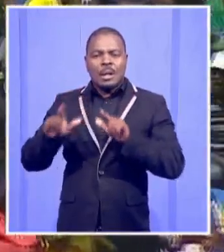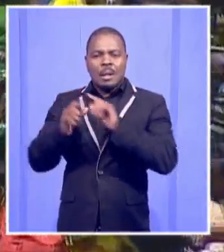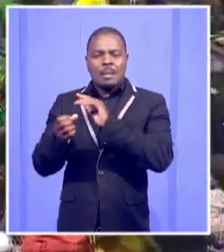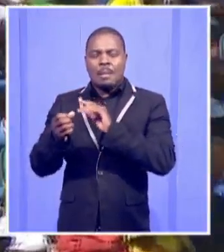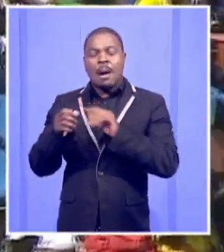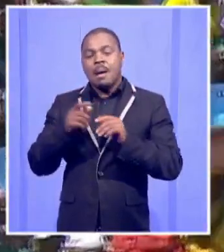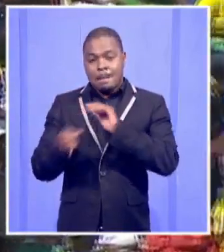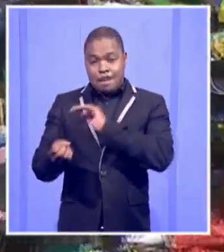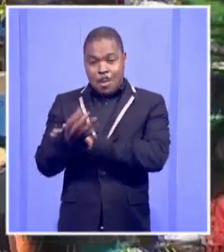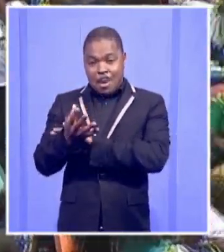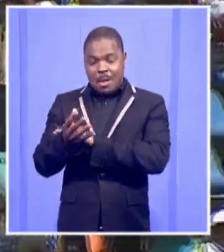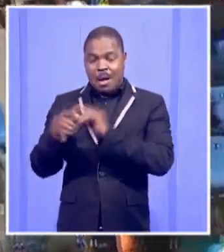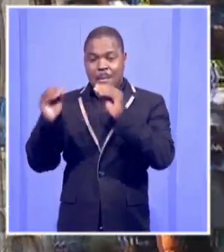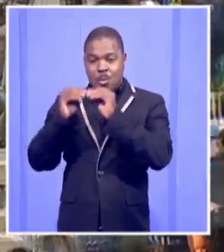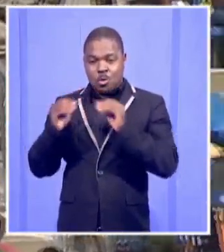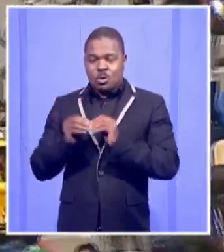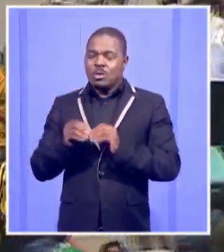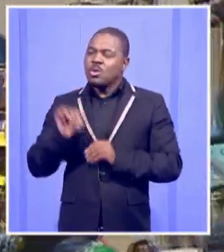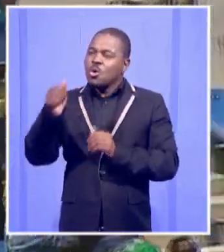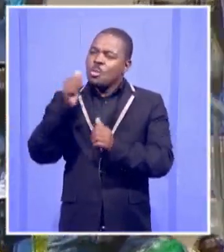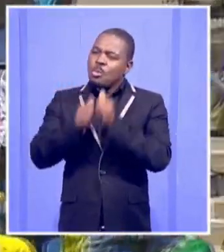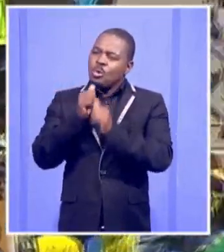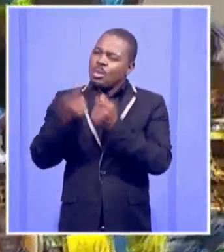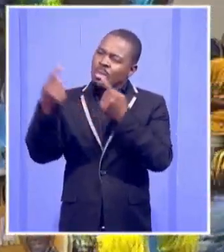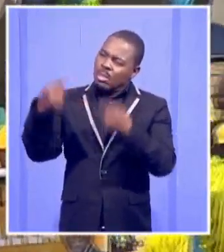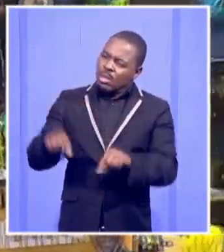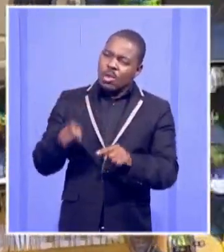Puti Siabongiskatako. You came all the way